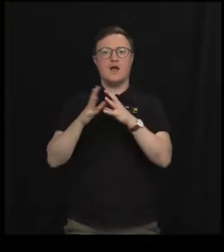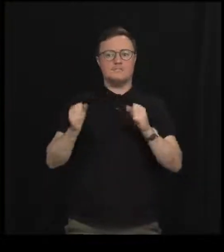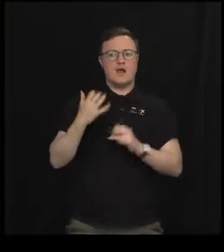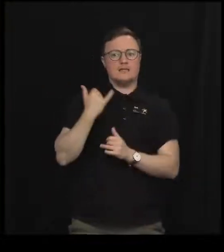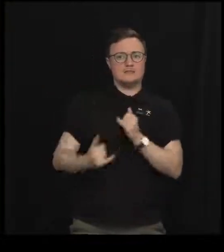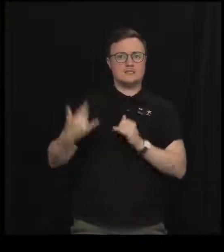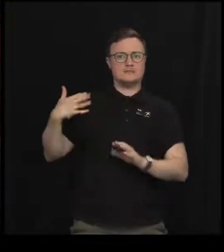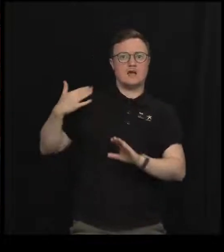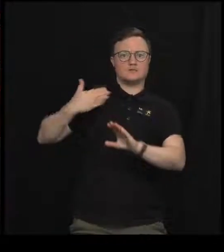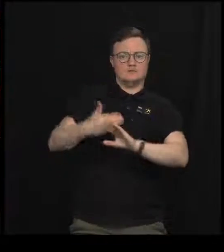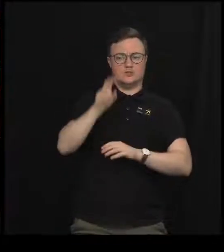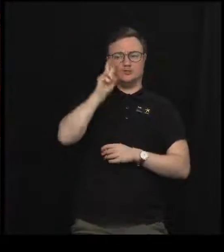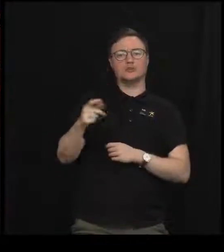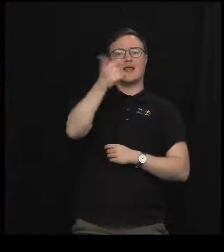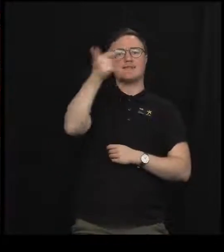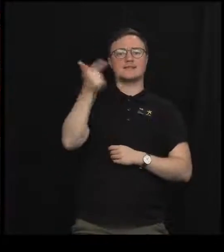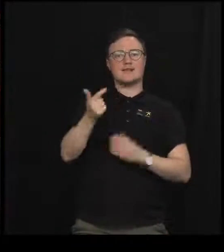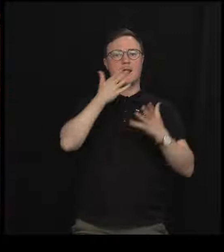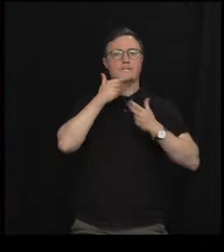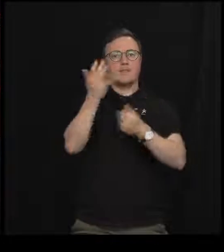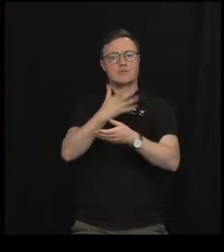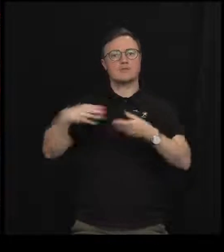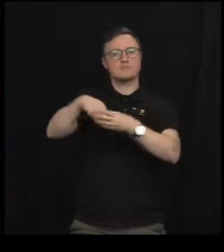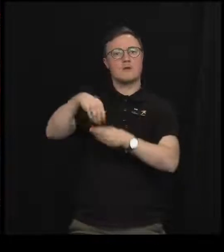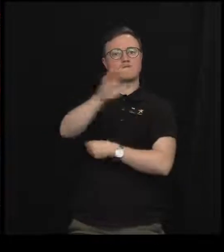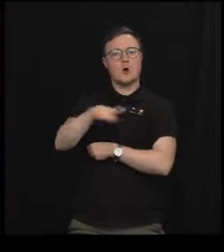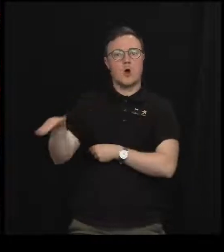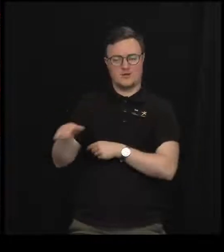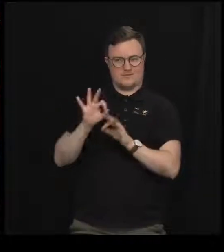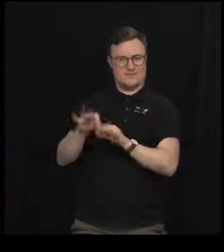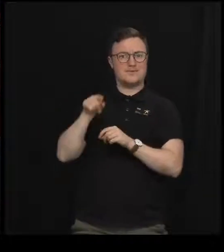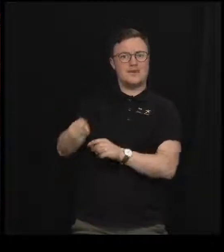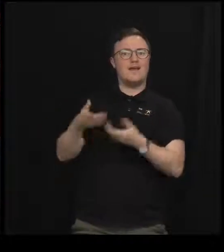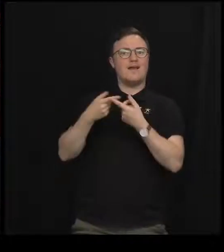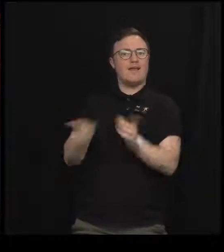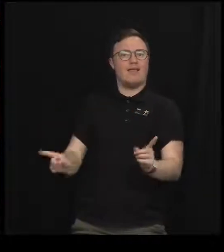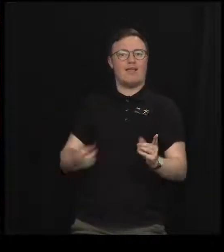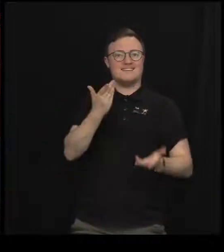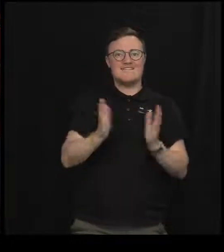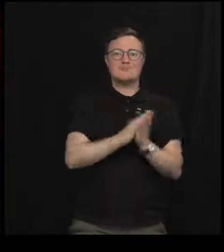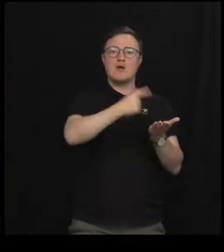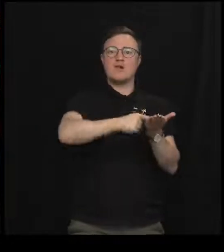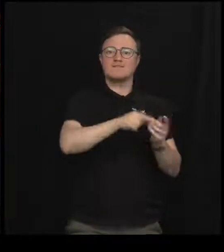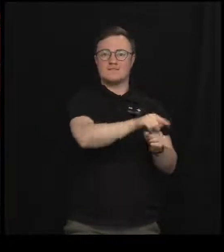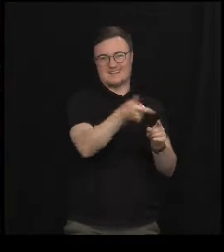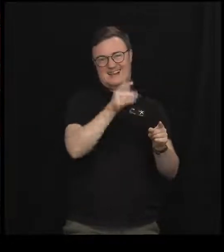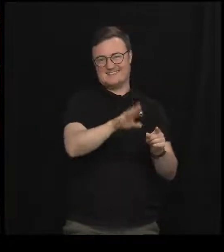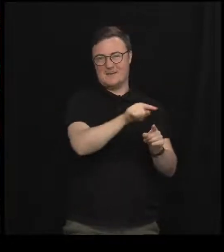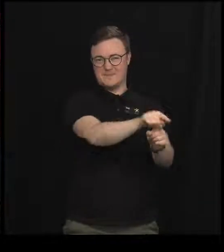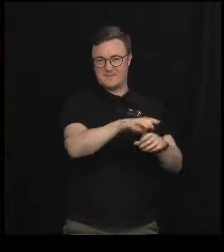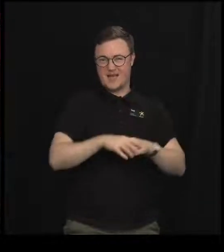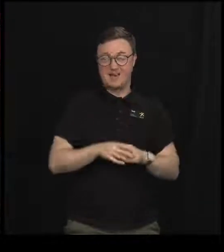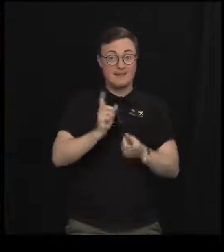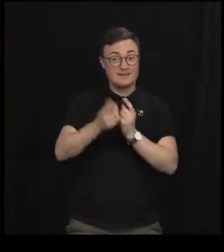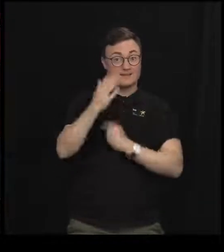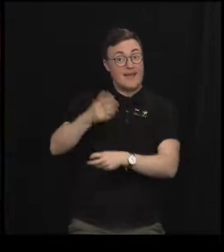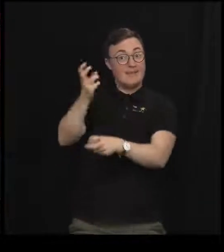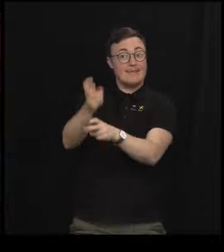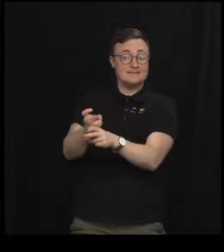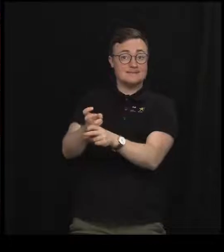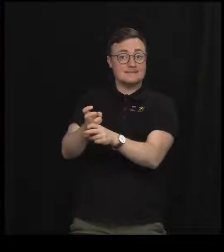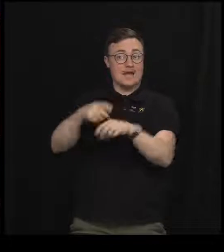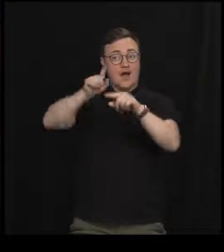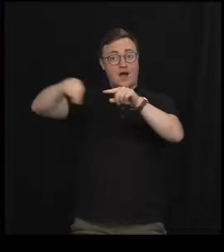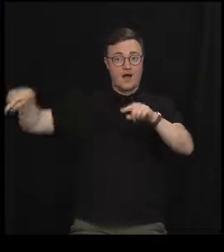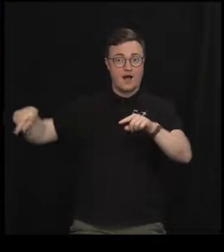in Tanzania. What are they doing that is different? And is that context specific? Or could we actually test that as well